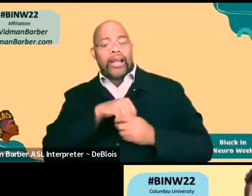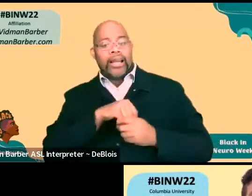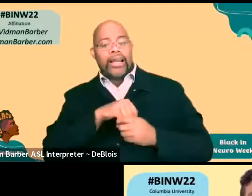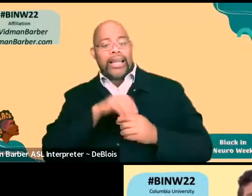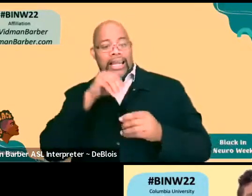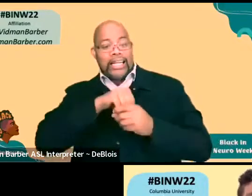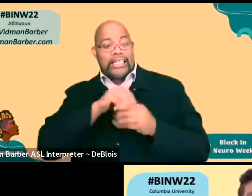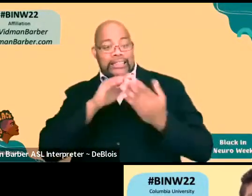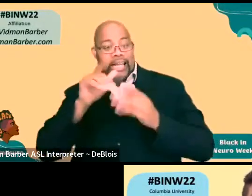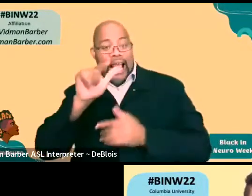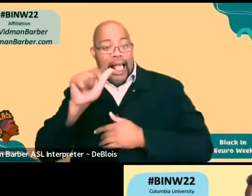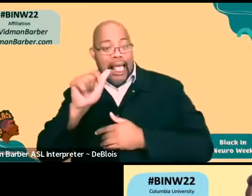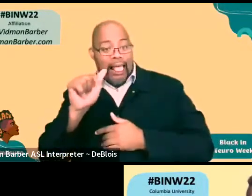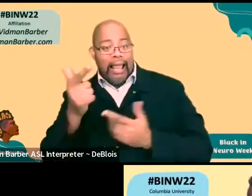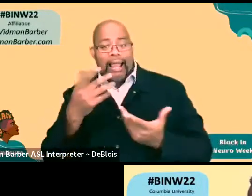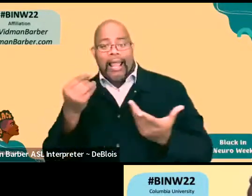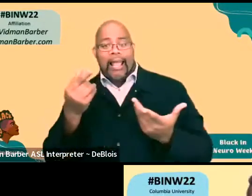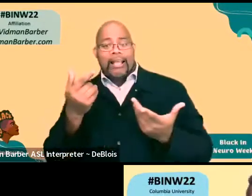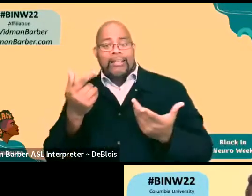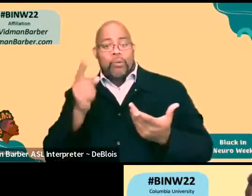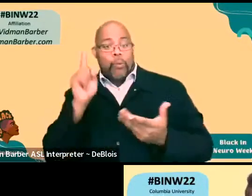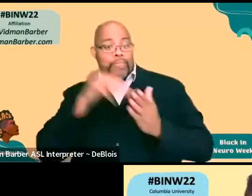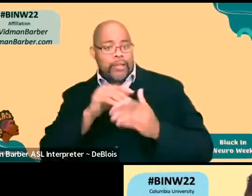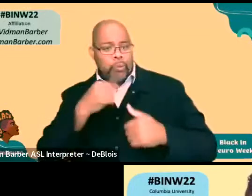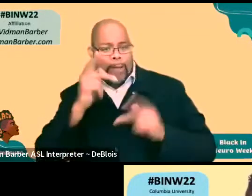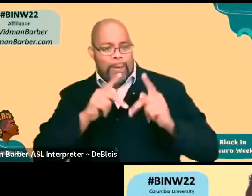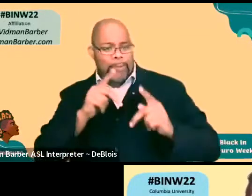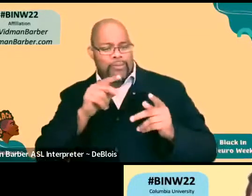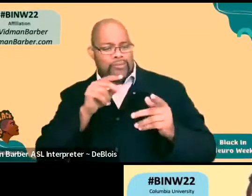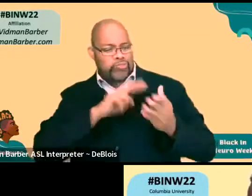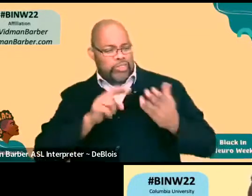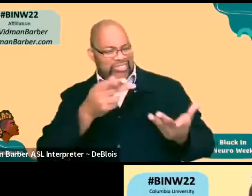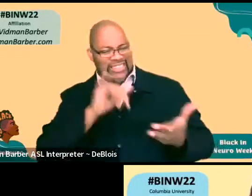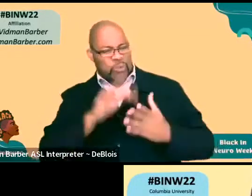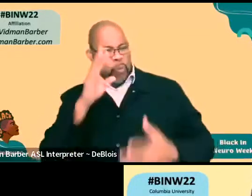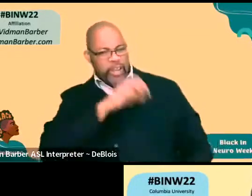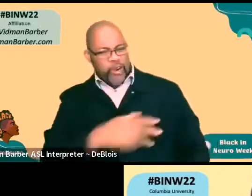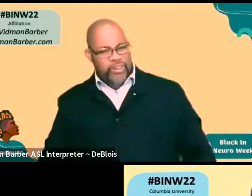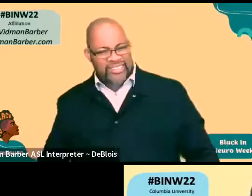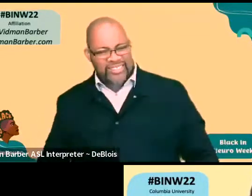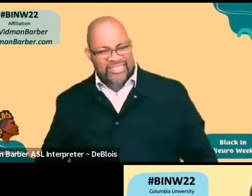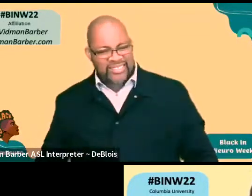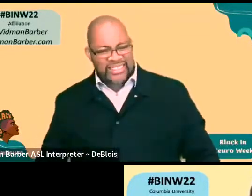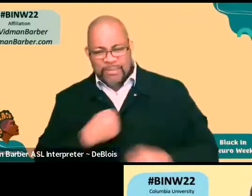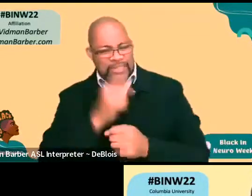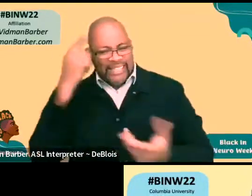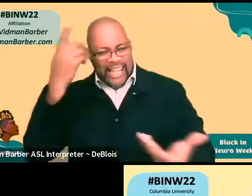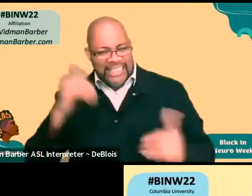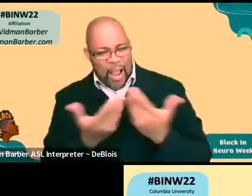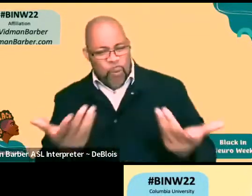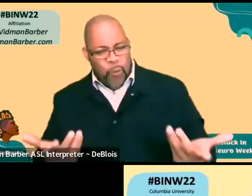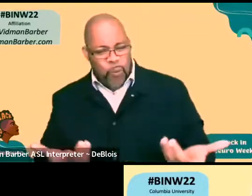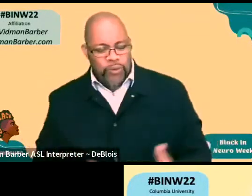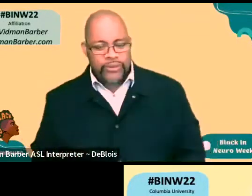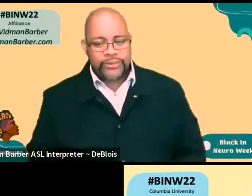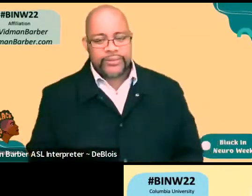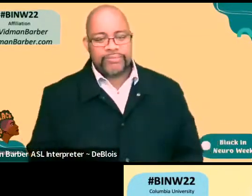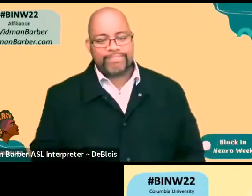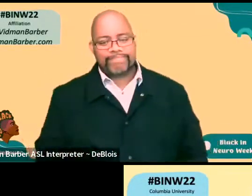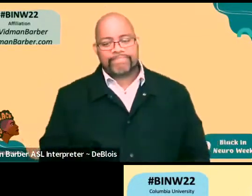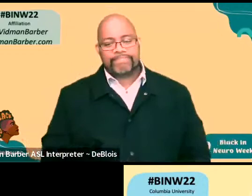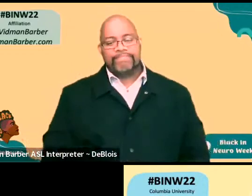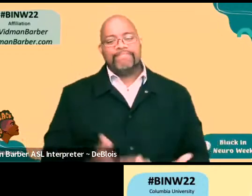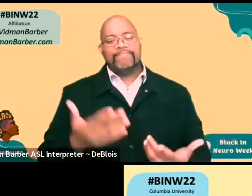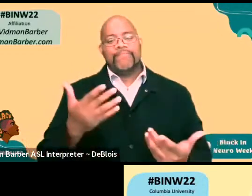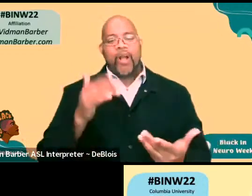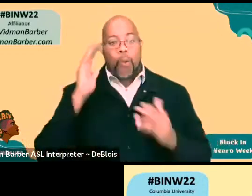city LA, and it's like, 1,000 white people. Like, that's weird. That's weird. Like, that doesn't make sense. So yeah, I hope